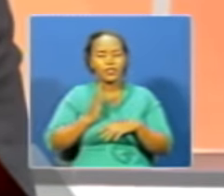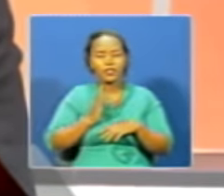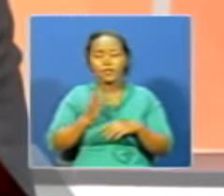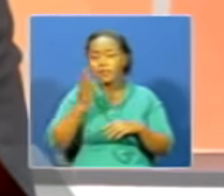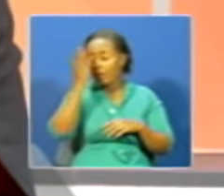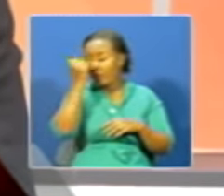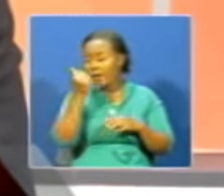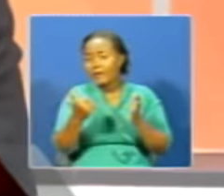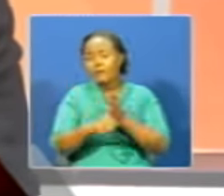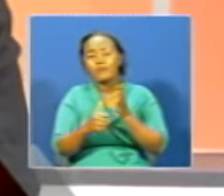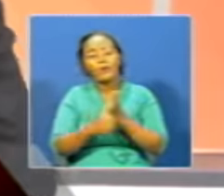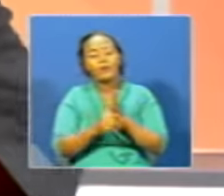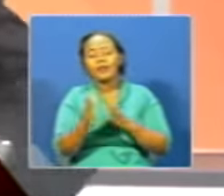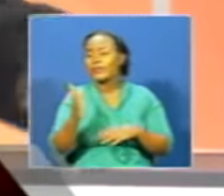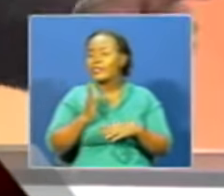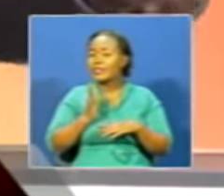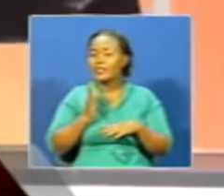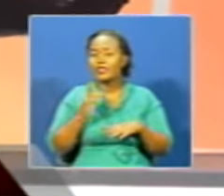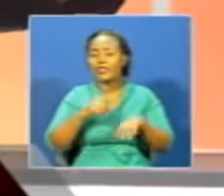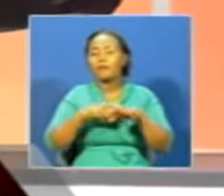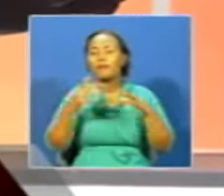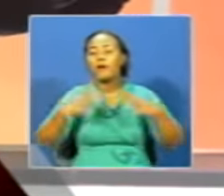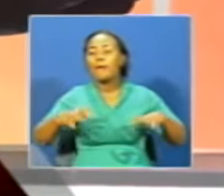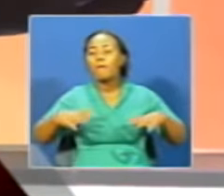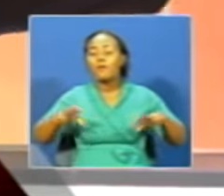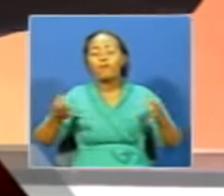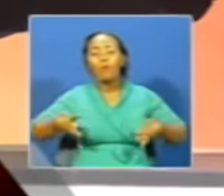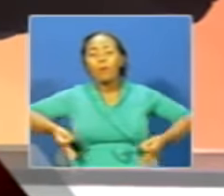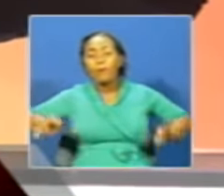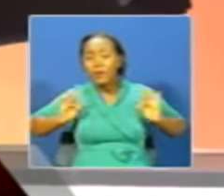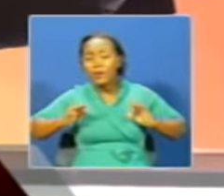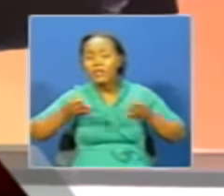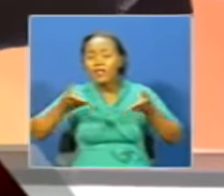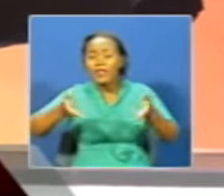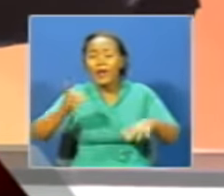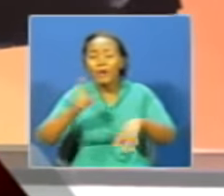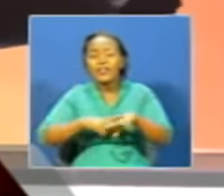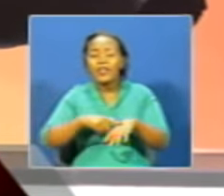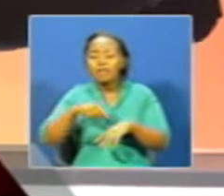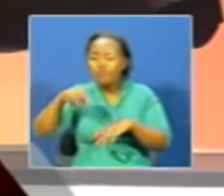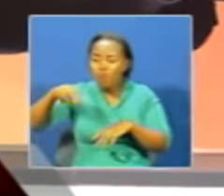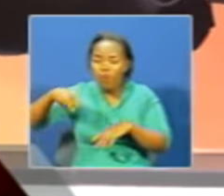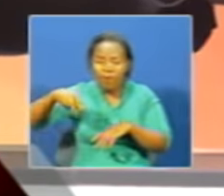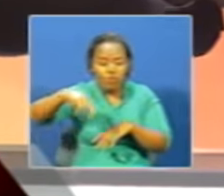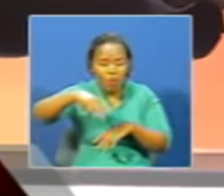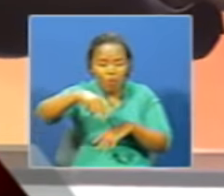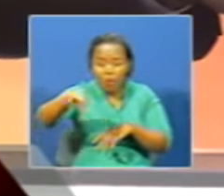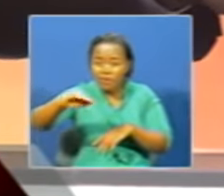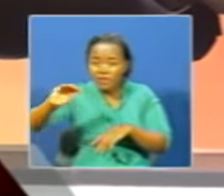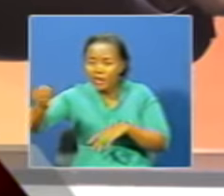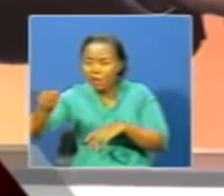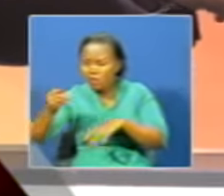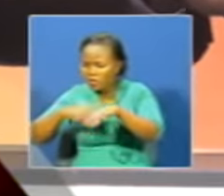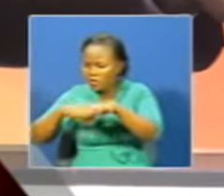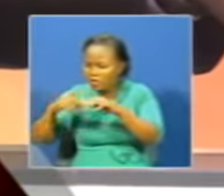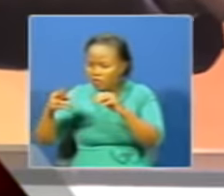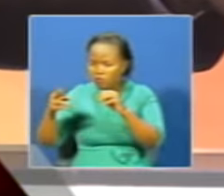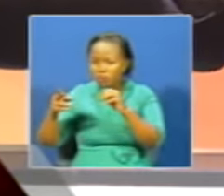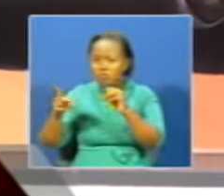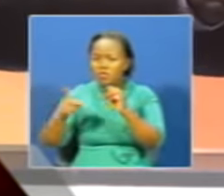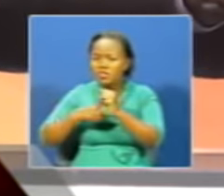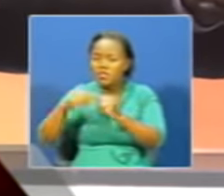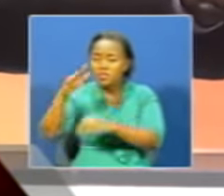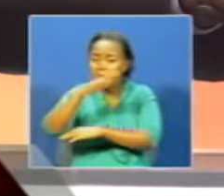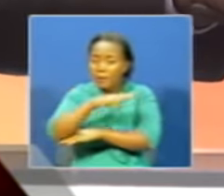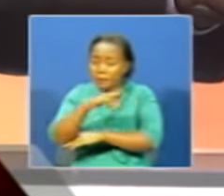of insecurity resurfacing. Yeah. You so walk into the streets now at 6 p.m. Yeah. Certain areas where